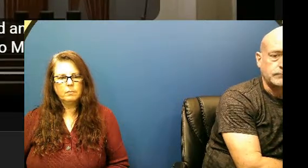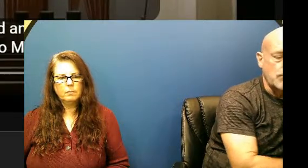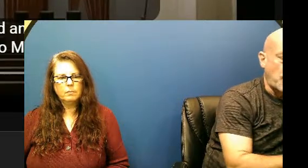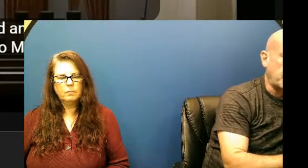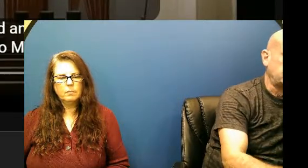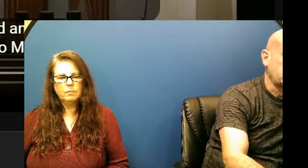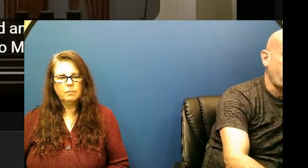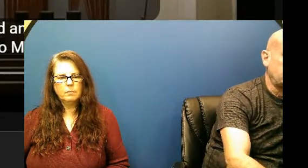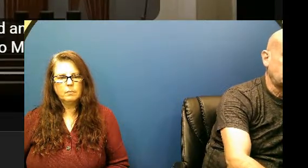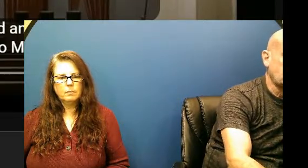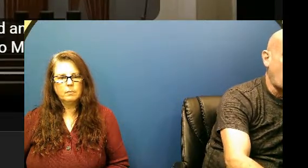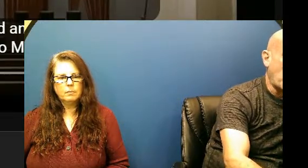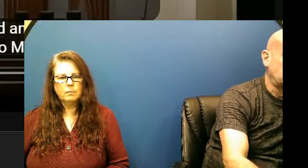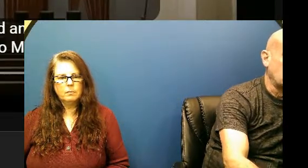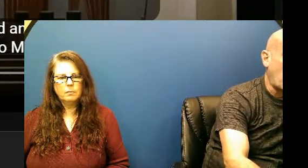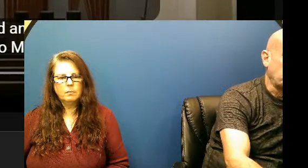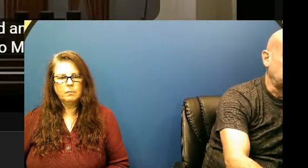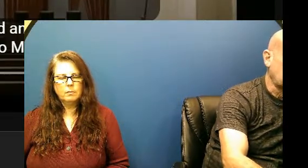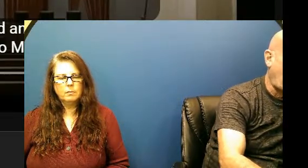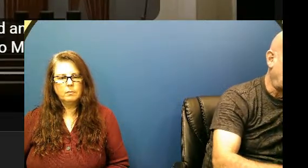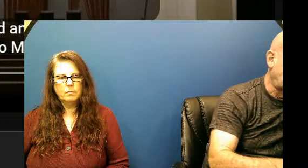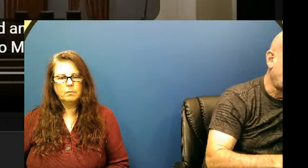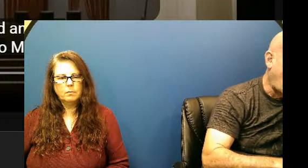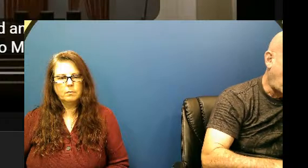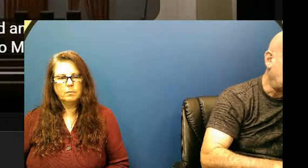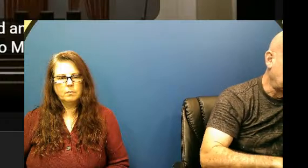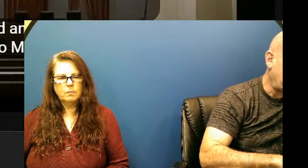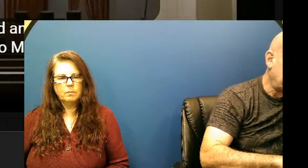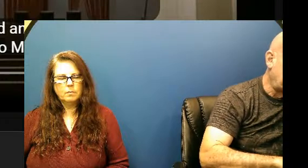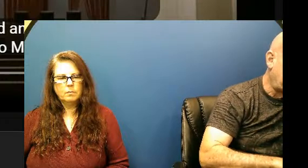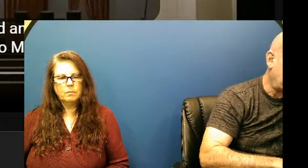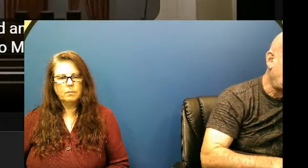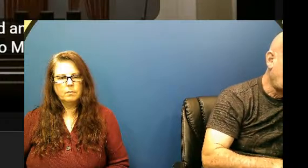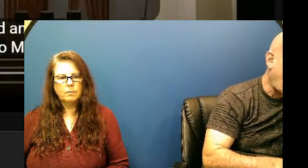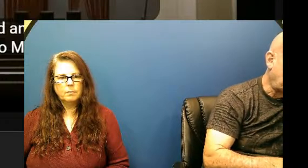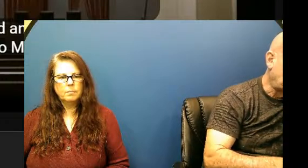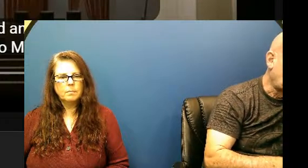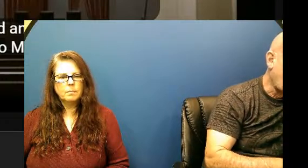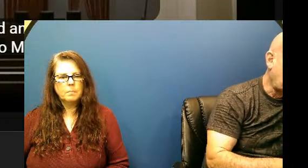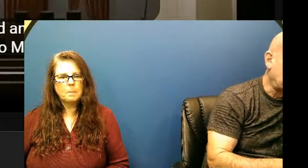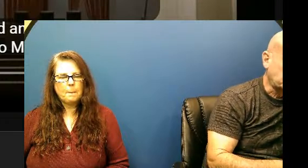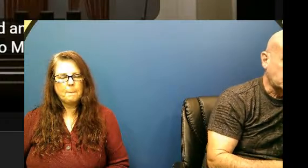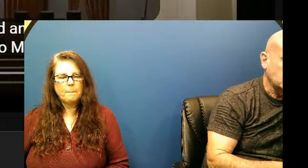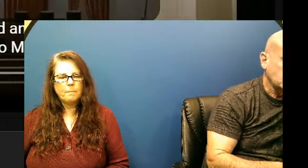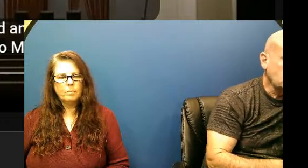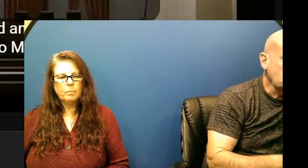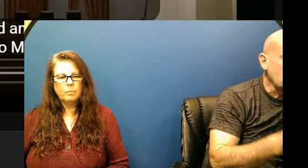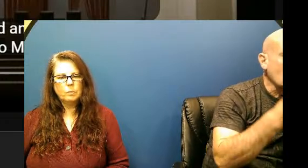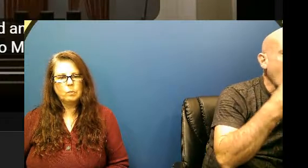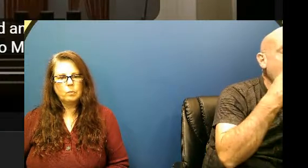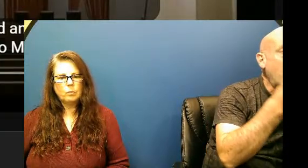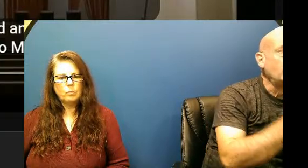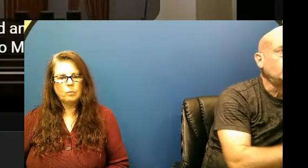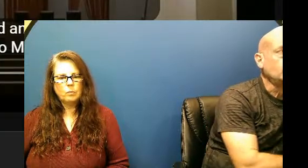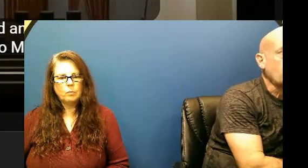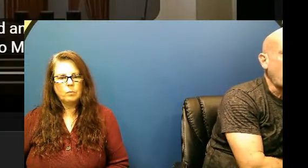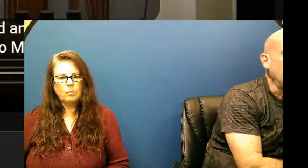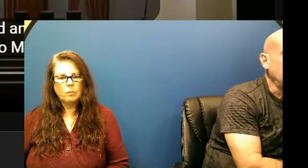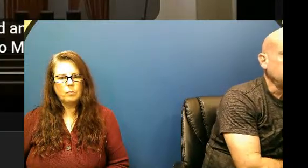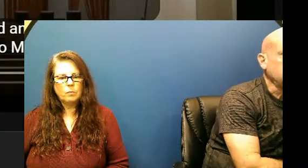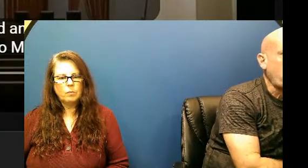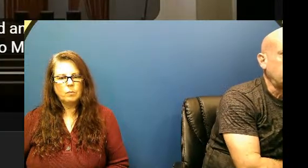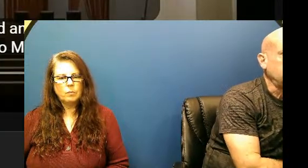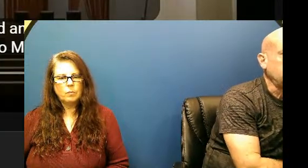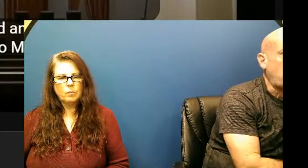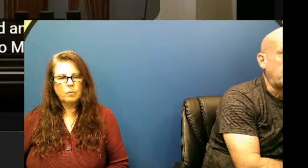separate where you started, which was the content manipulation, and then go to the data security part of it. So, well, the first part of it is not. I'm